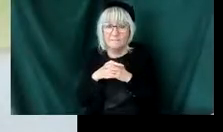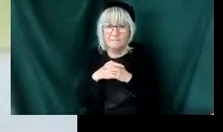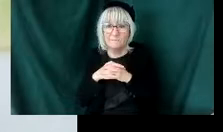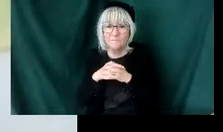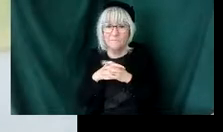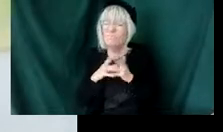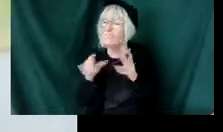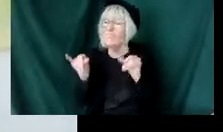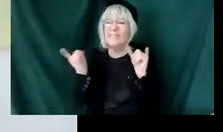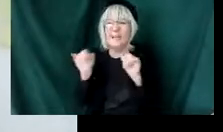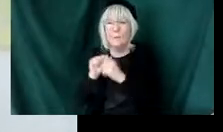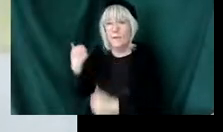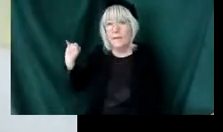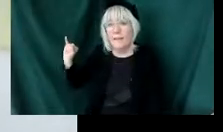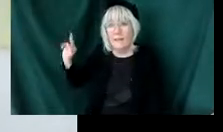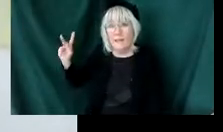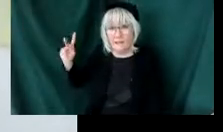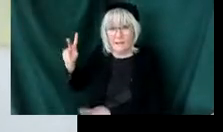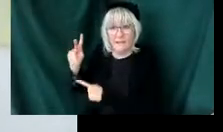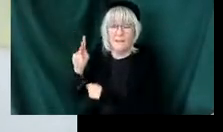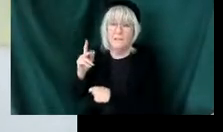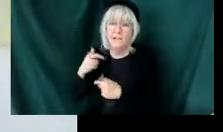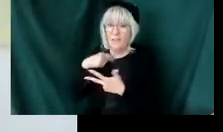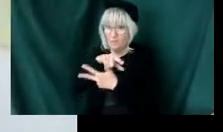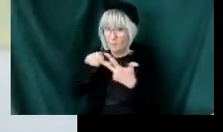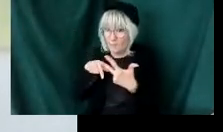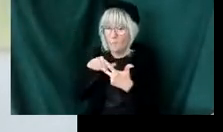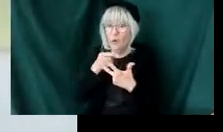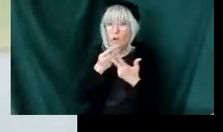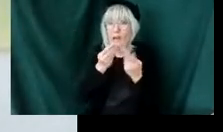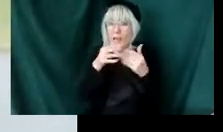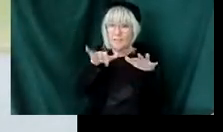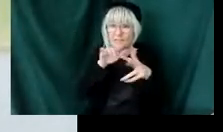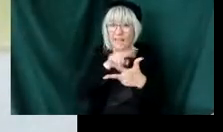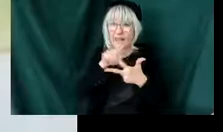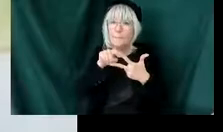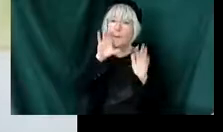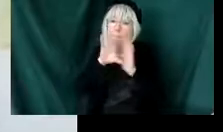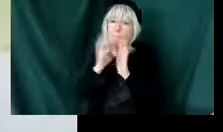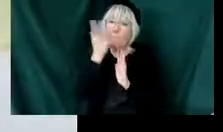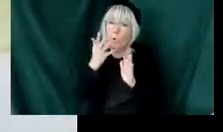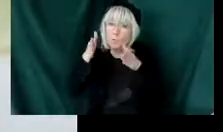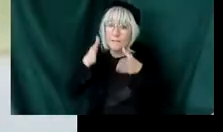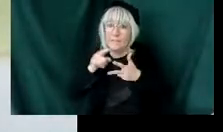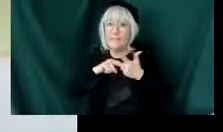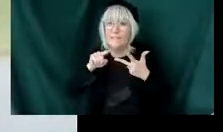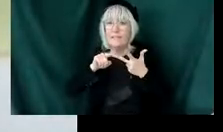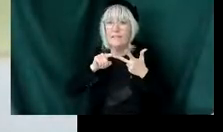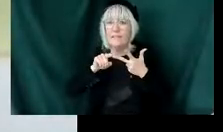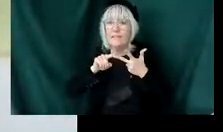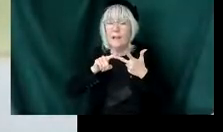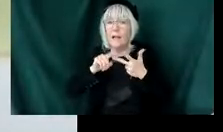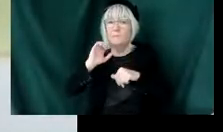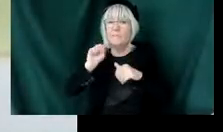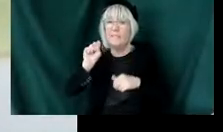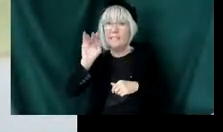just like we did with the ink, the portrait, landscape, still life, we're going to do the same thing with the color pencils. So each week we're going to